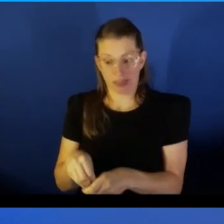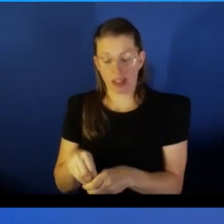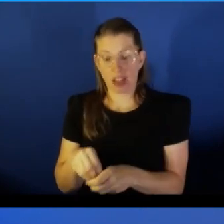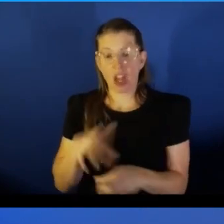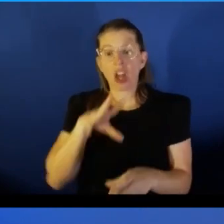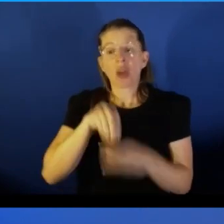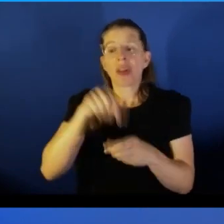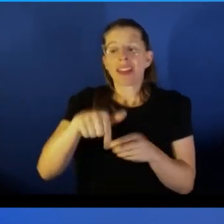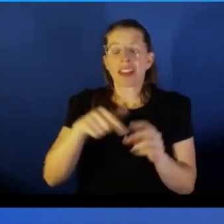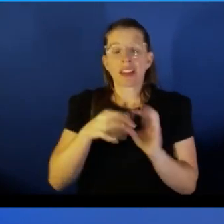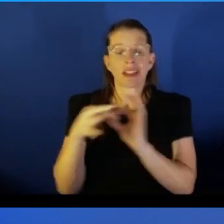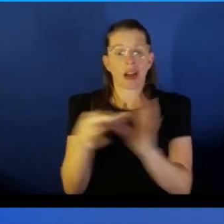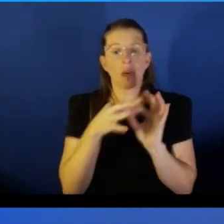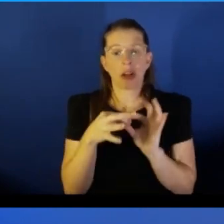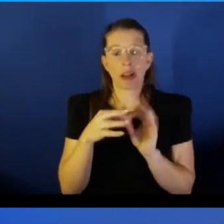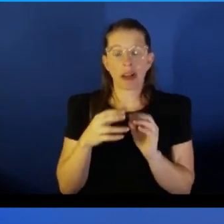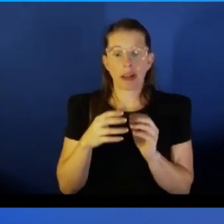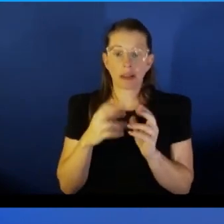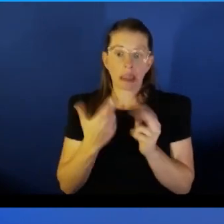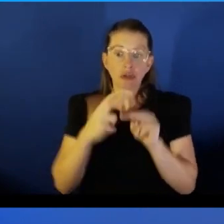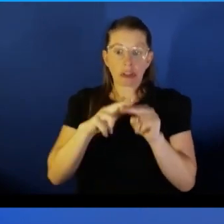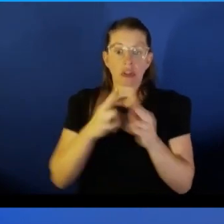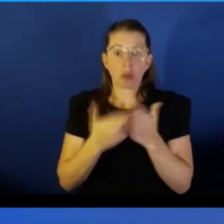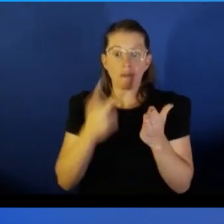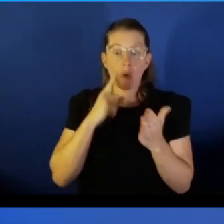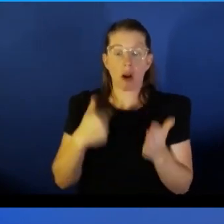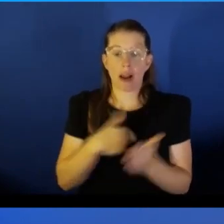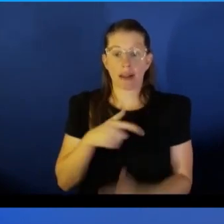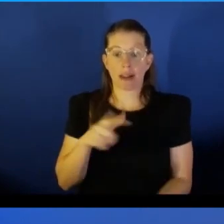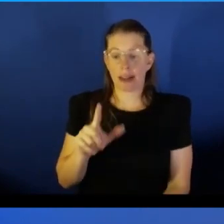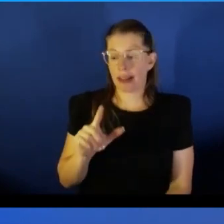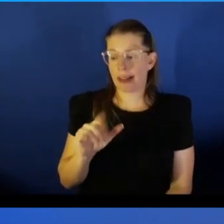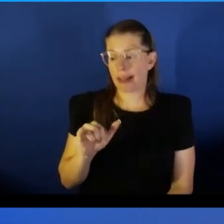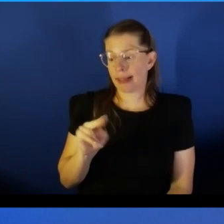increase resources for us. And so the Kansas LIND program,